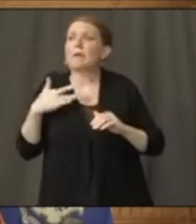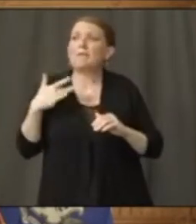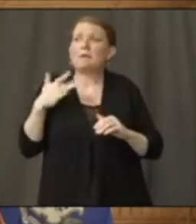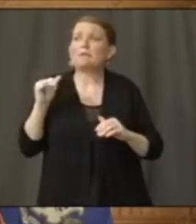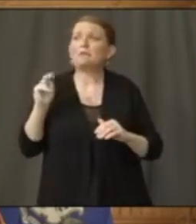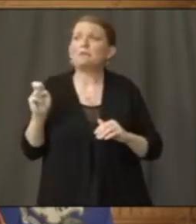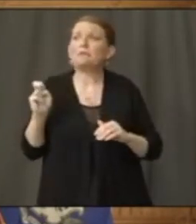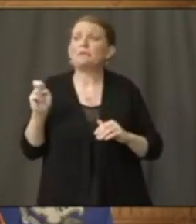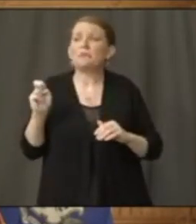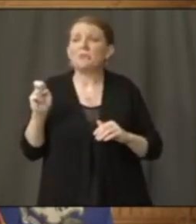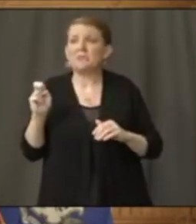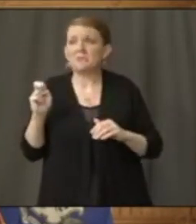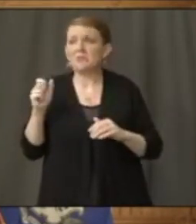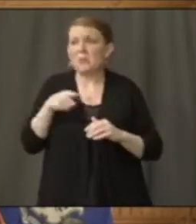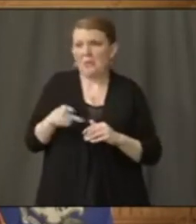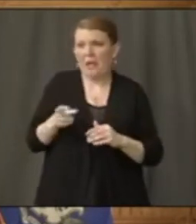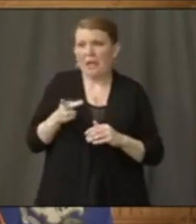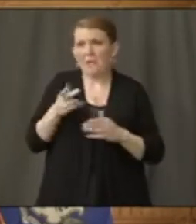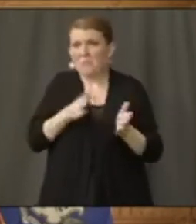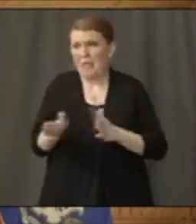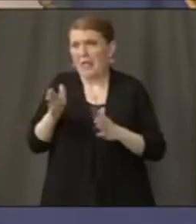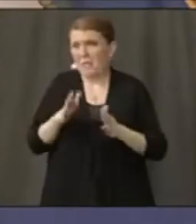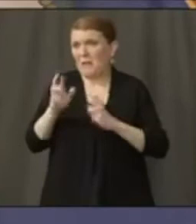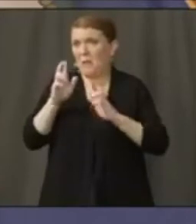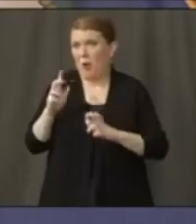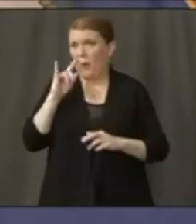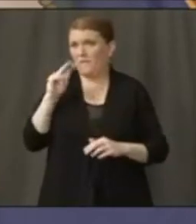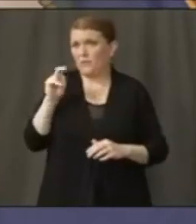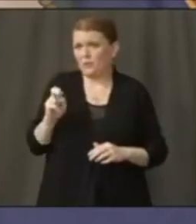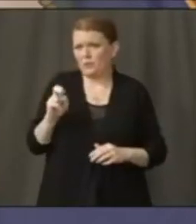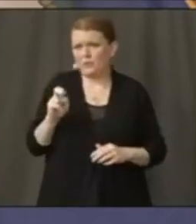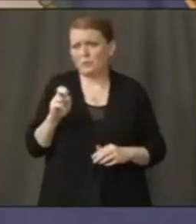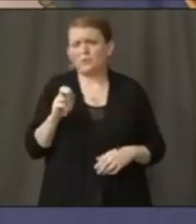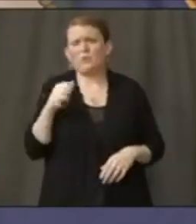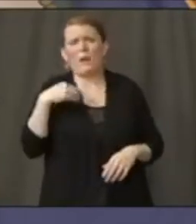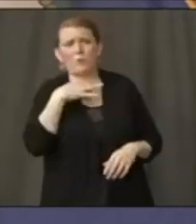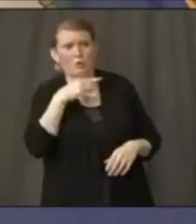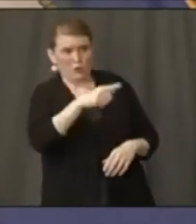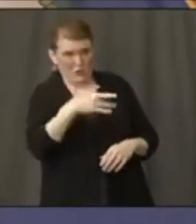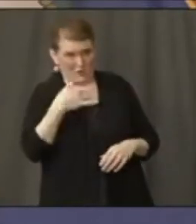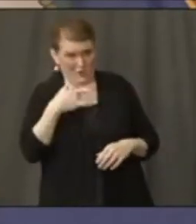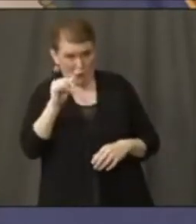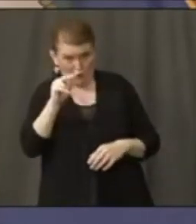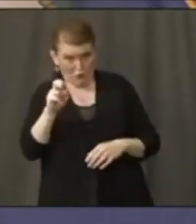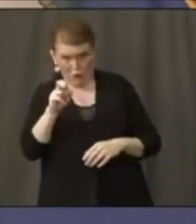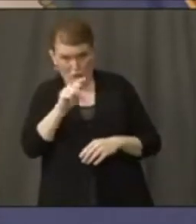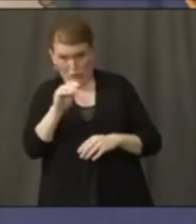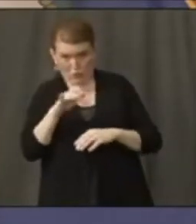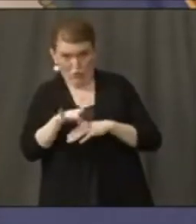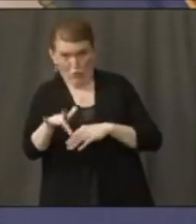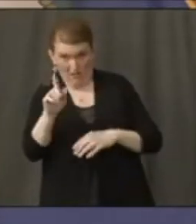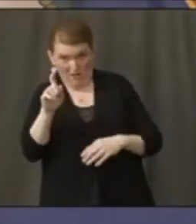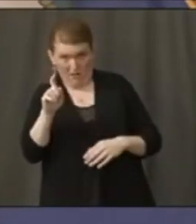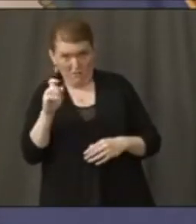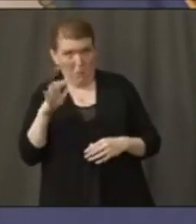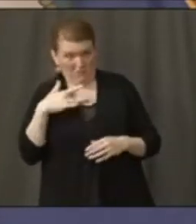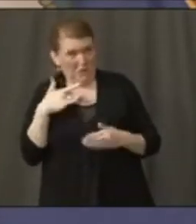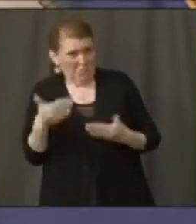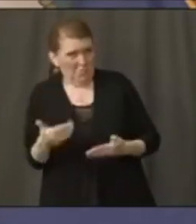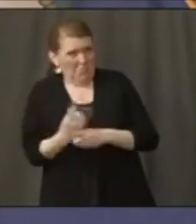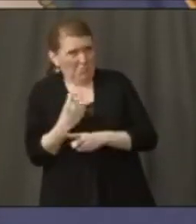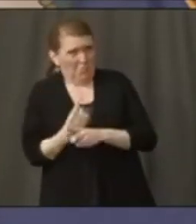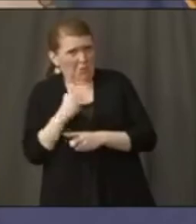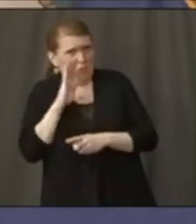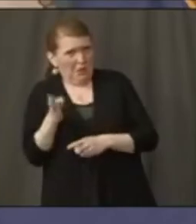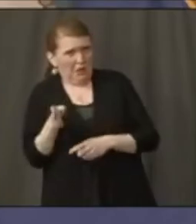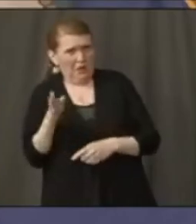view? It strikes me as premature, Paz, but I've got to sit down and talk to the sovereign nation. And